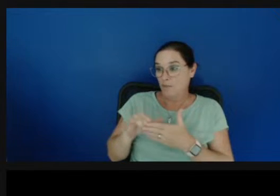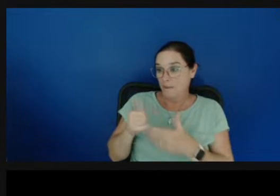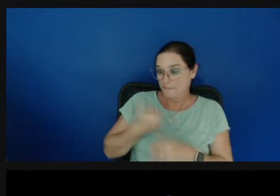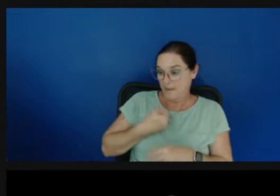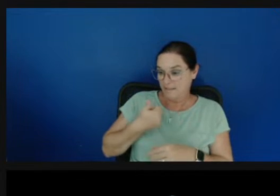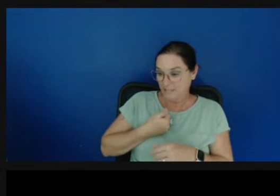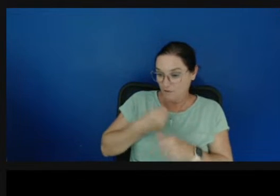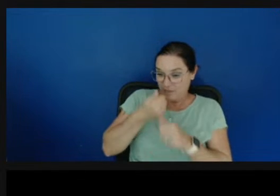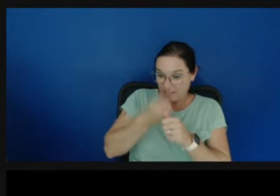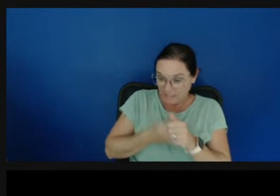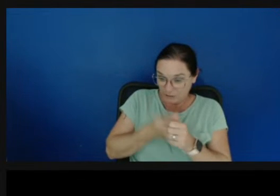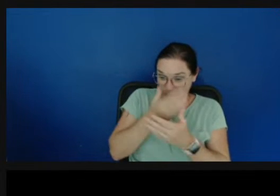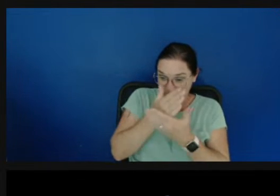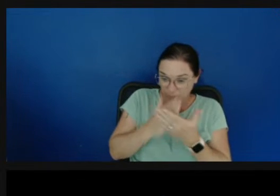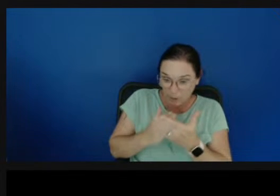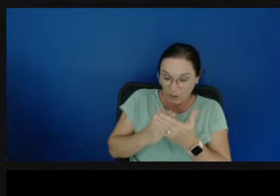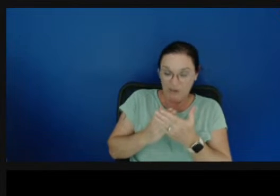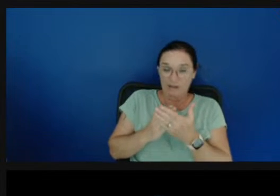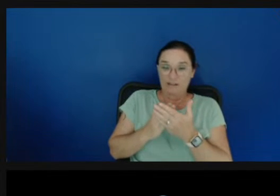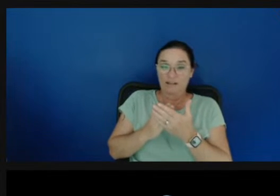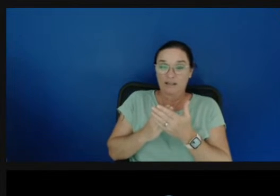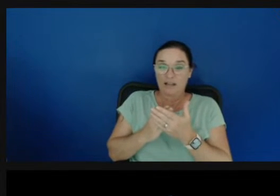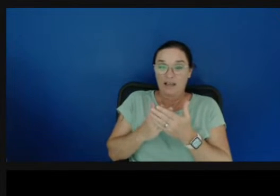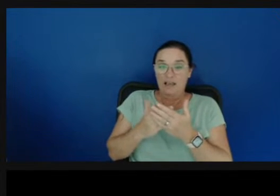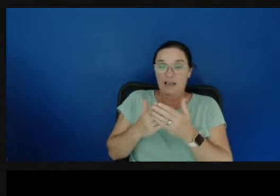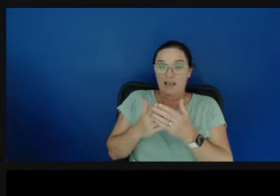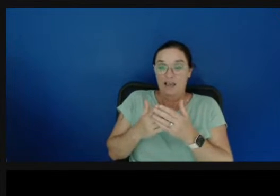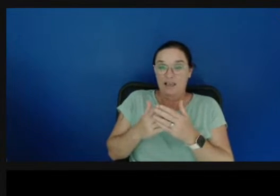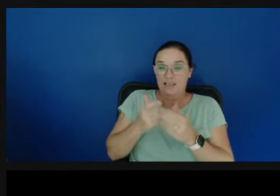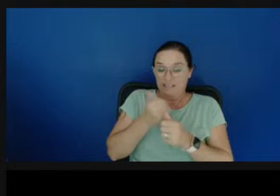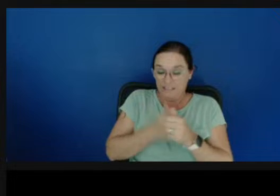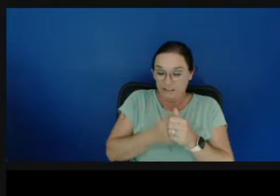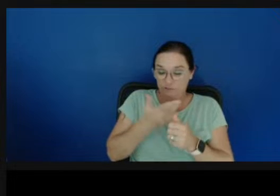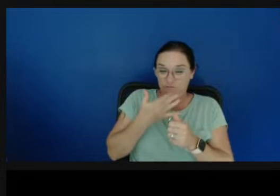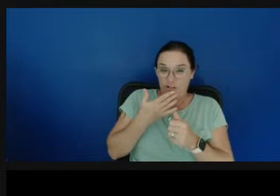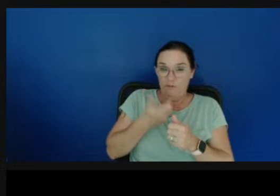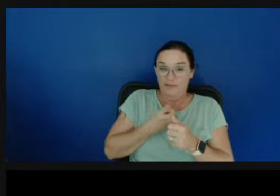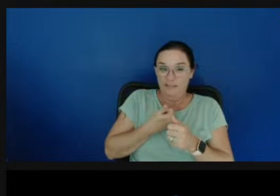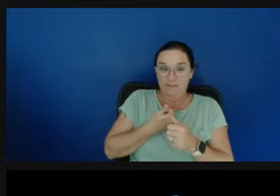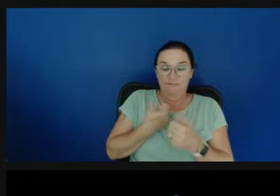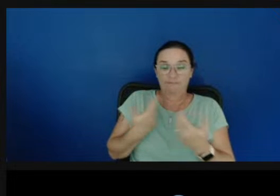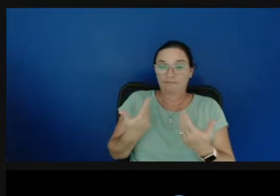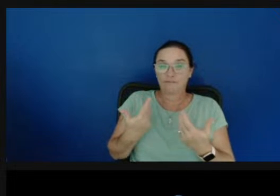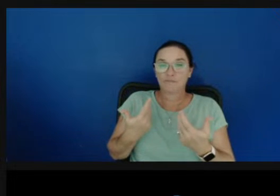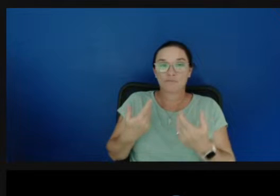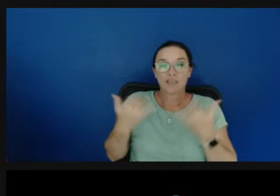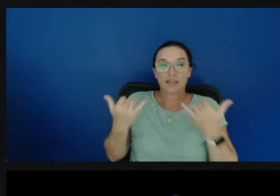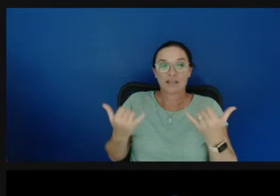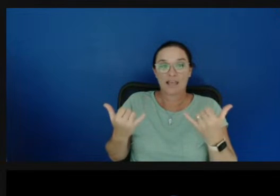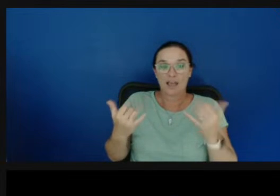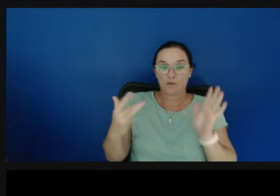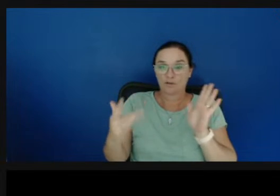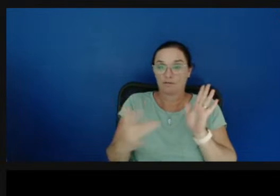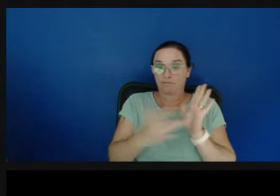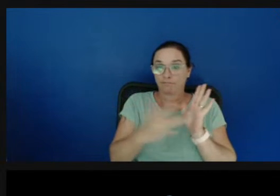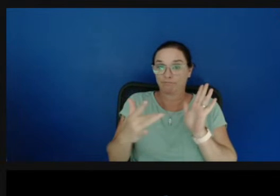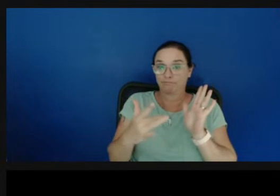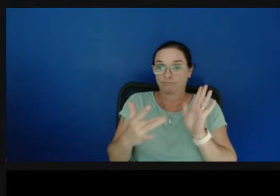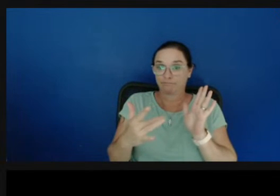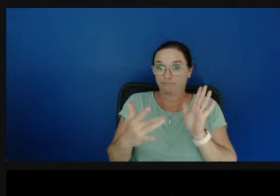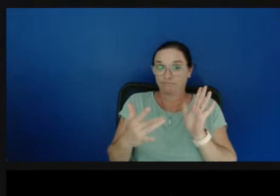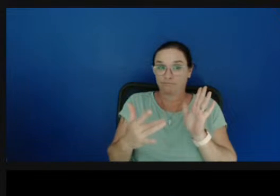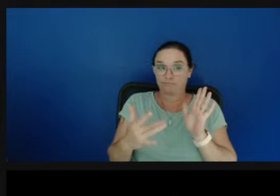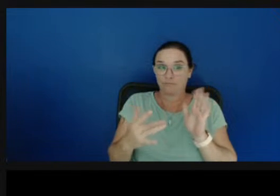every section, piece by piece, color by color. Now it's pretty much, honestly, just a one click